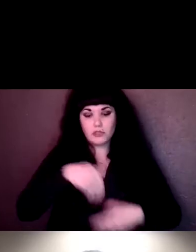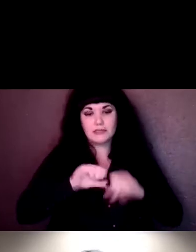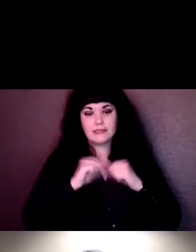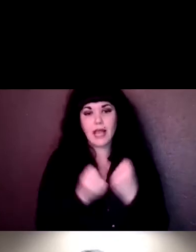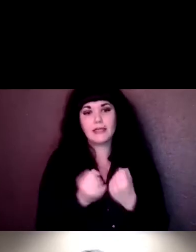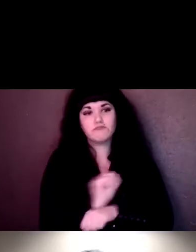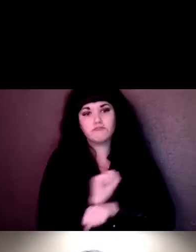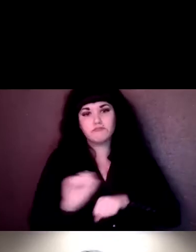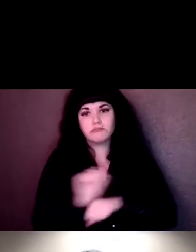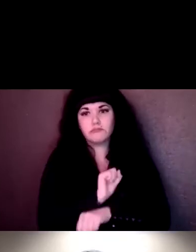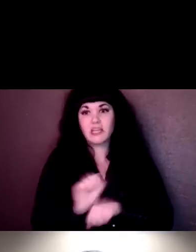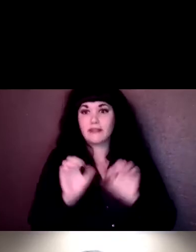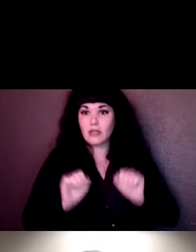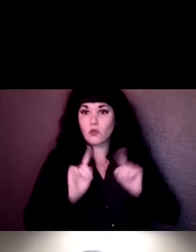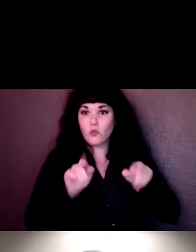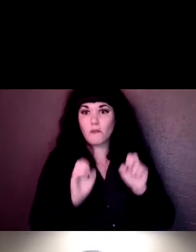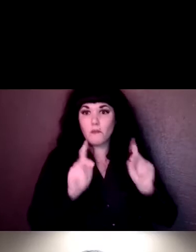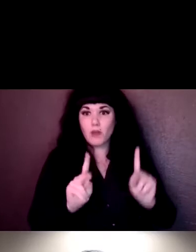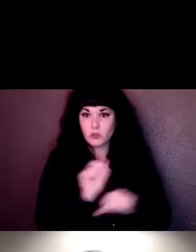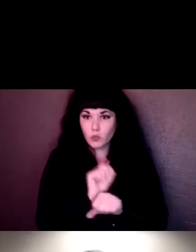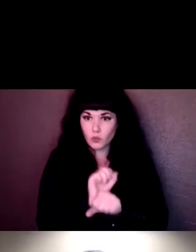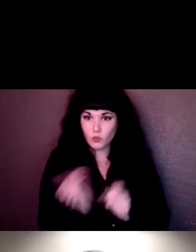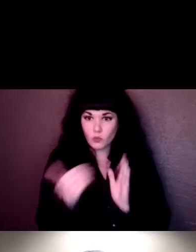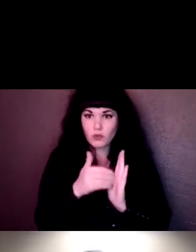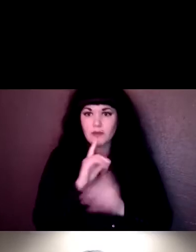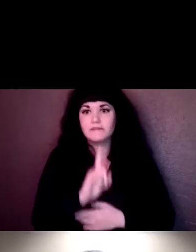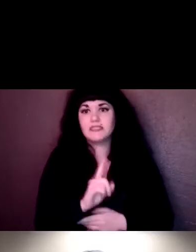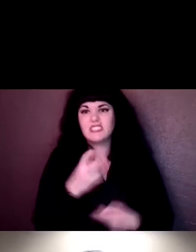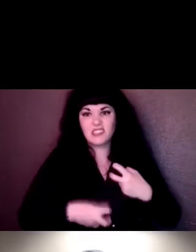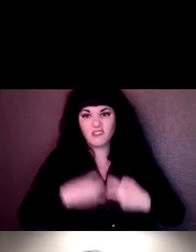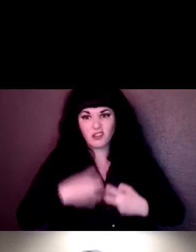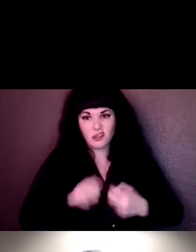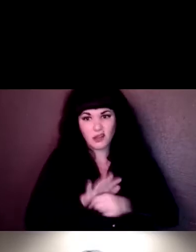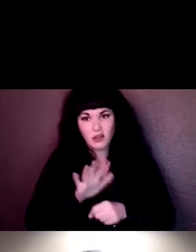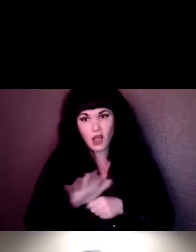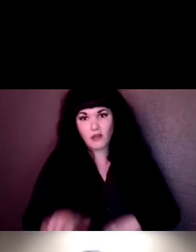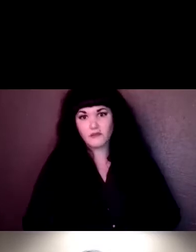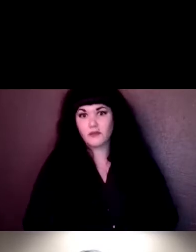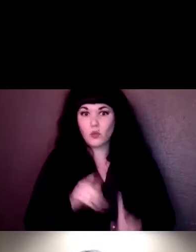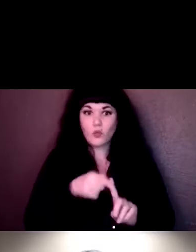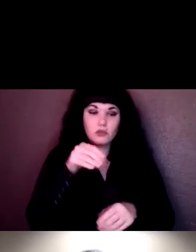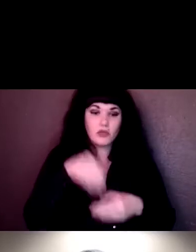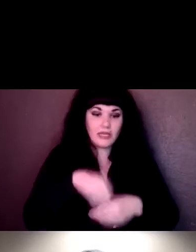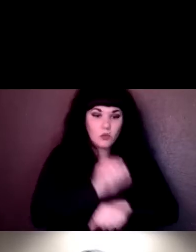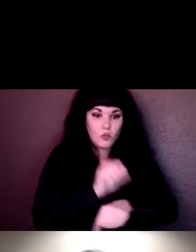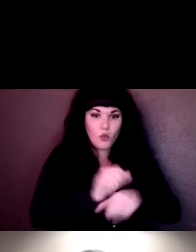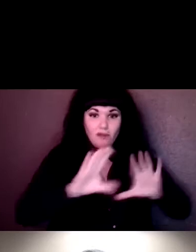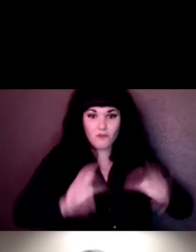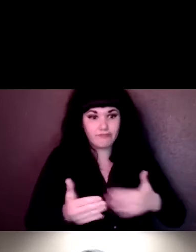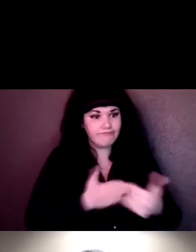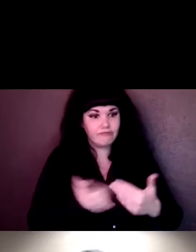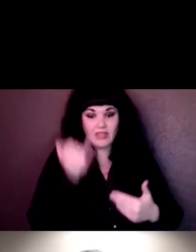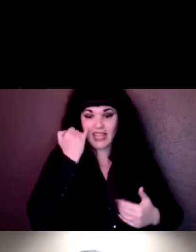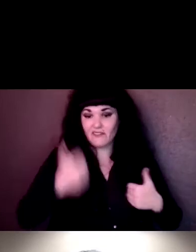and get back to work. It's difficult enough to be in the workforce, even without a disability, but